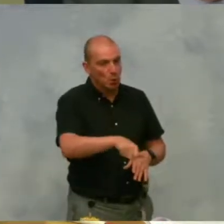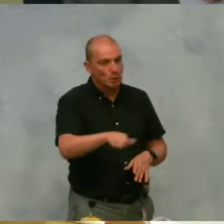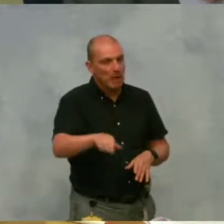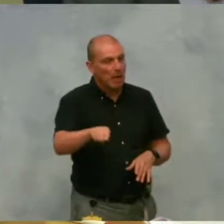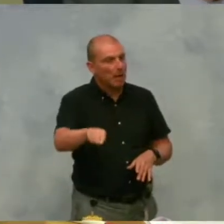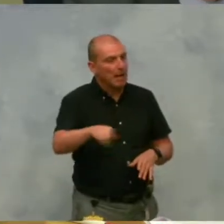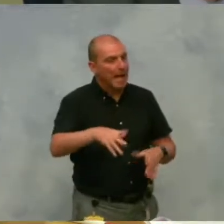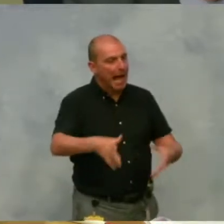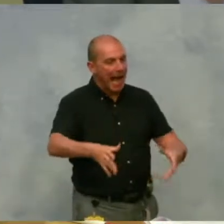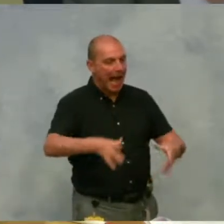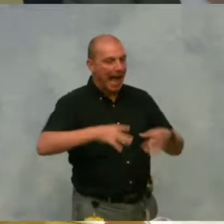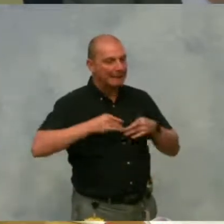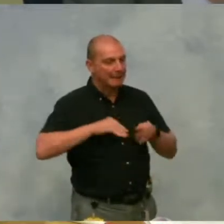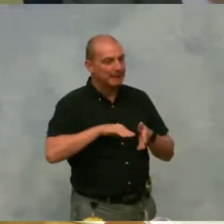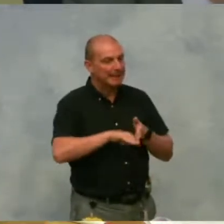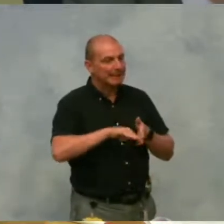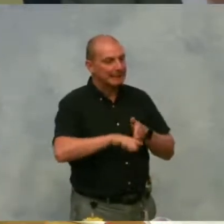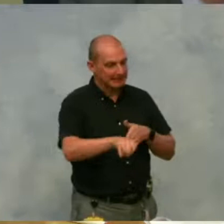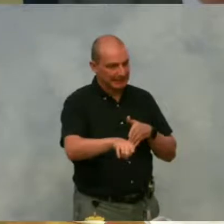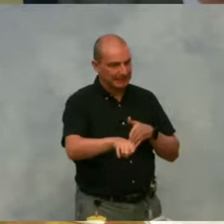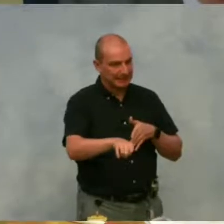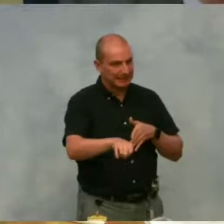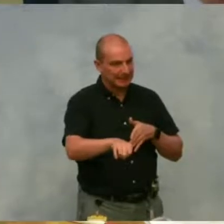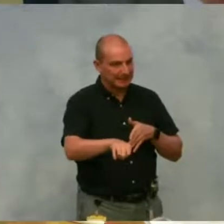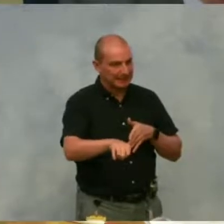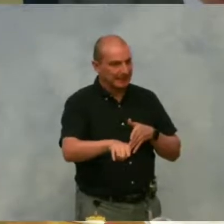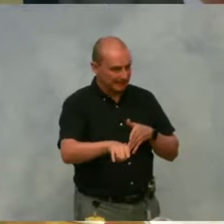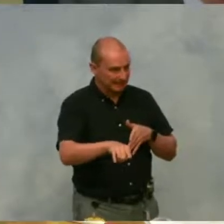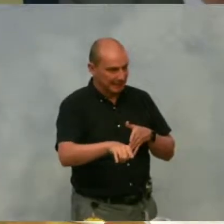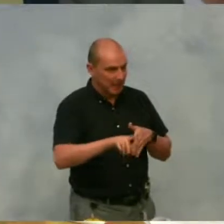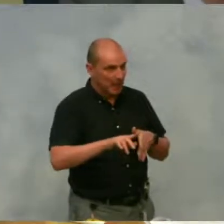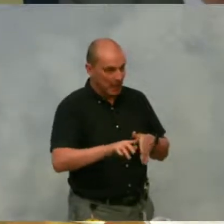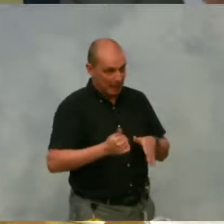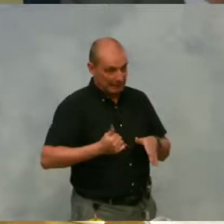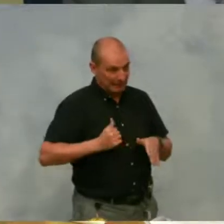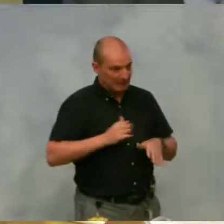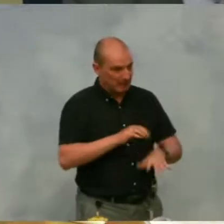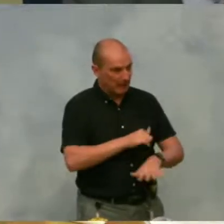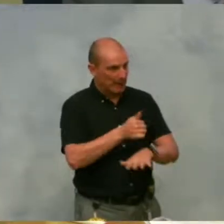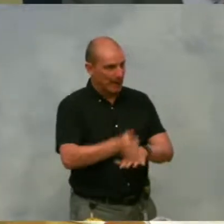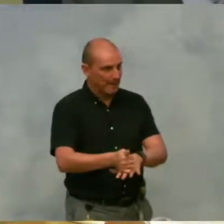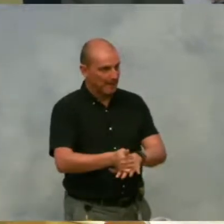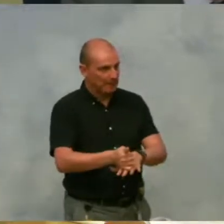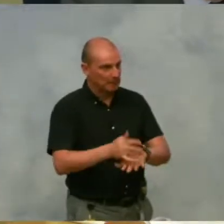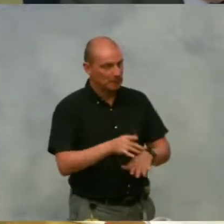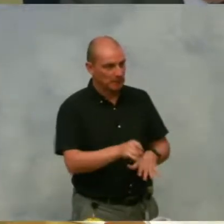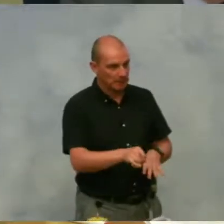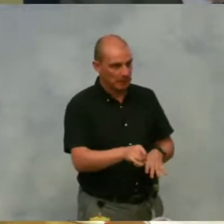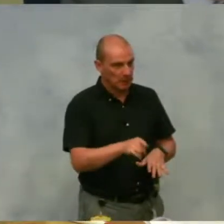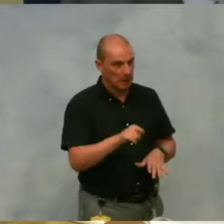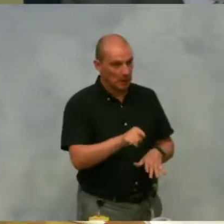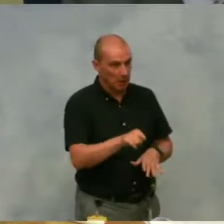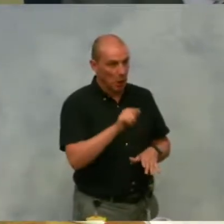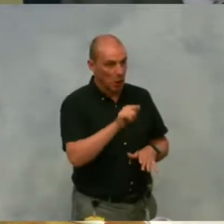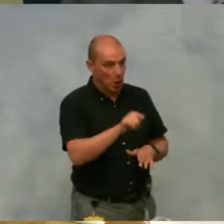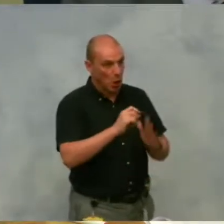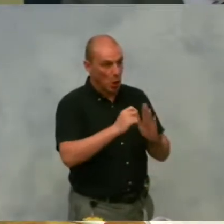our project implementation. With regards to the couple of projects that you recall,